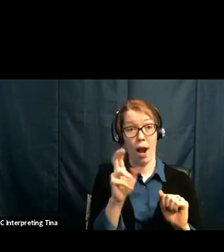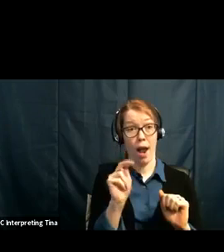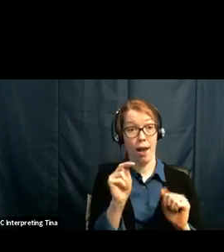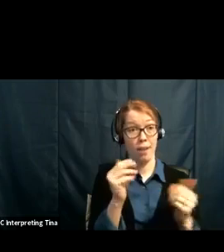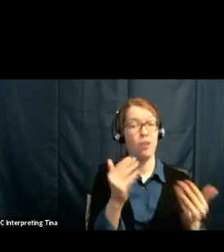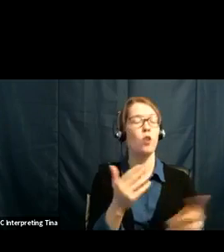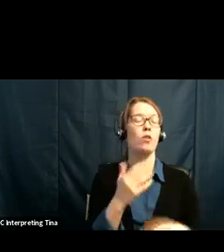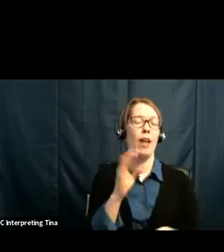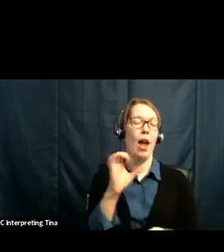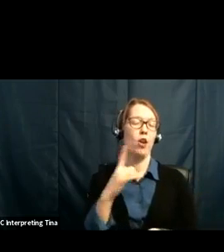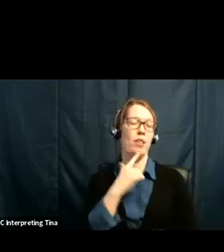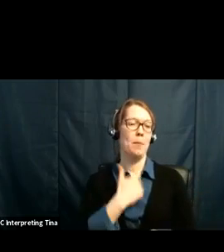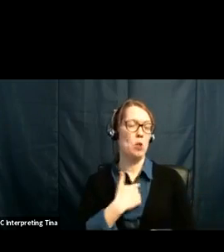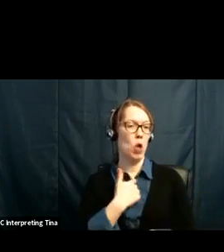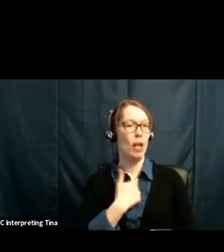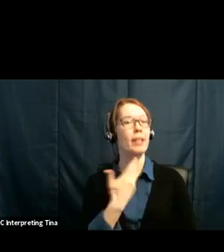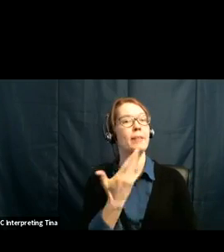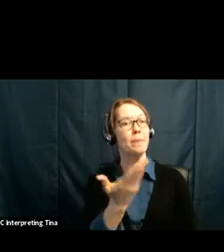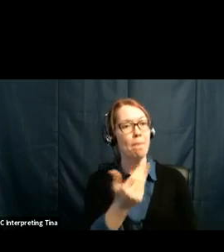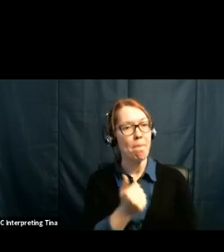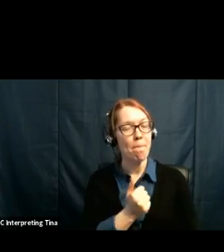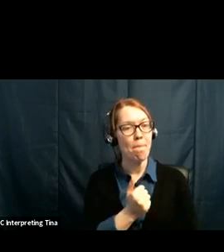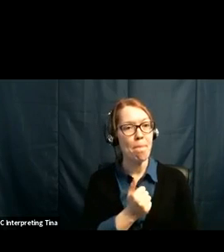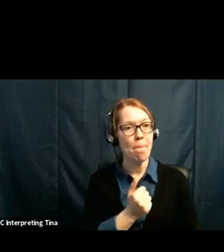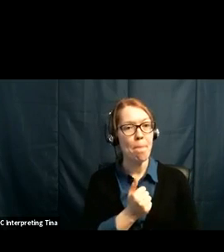I'm sorry. That's okay.